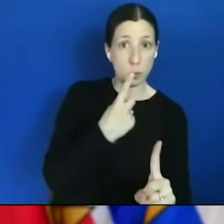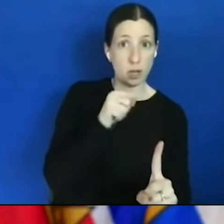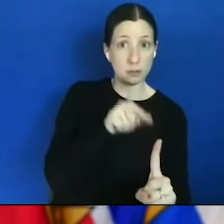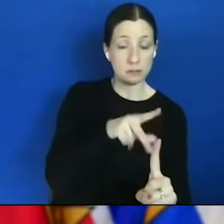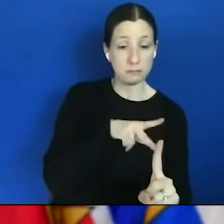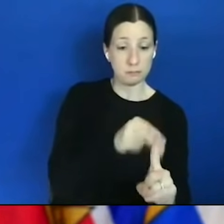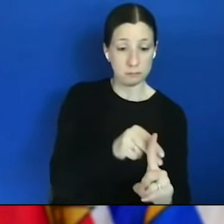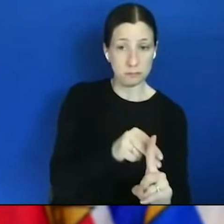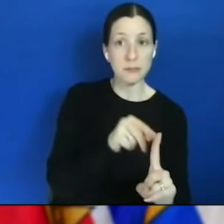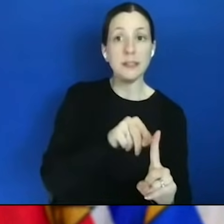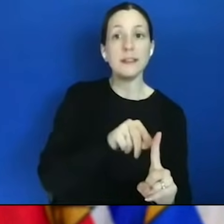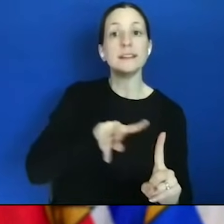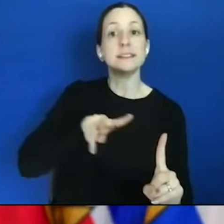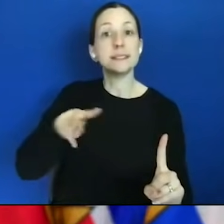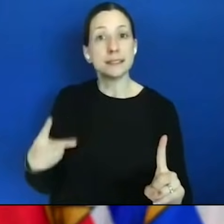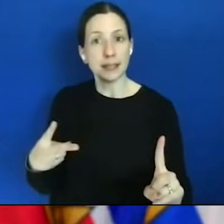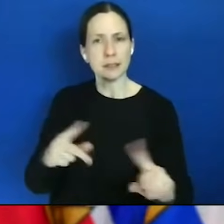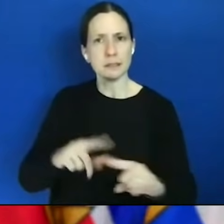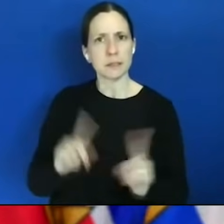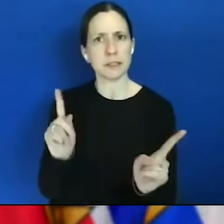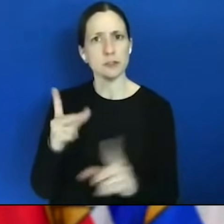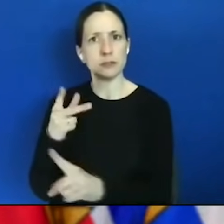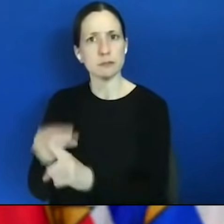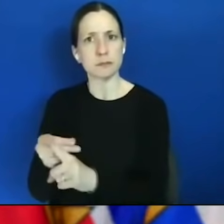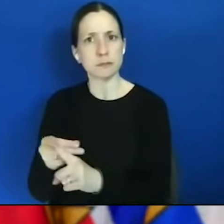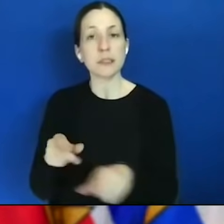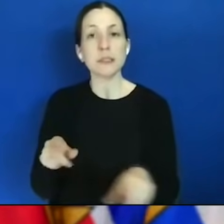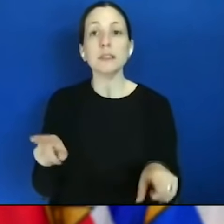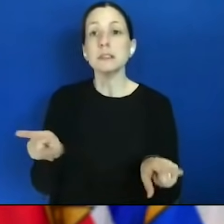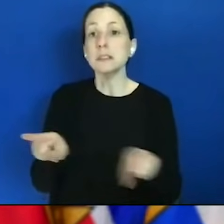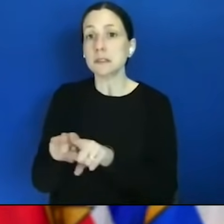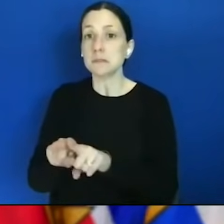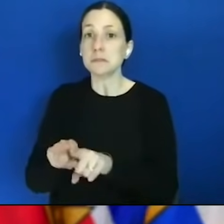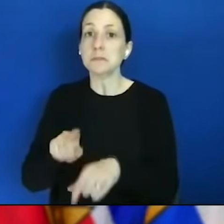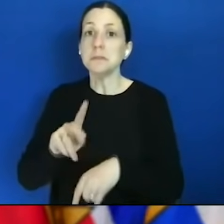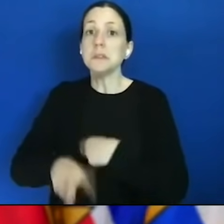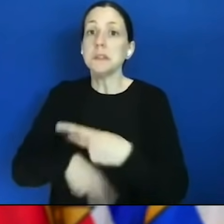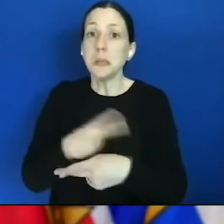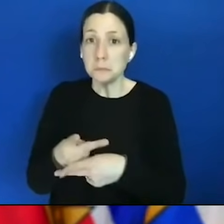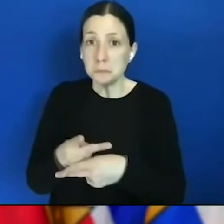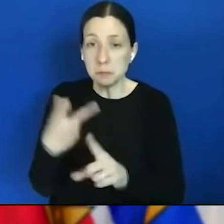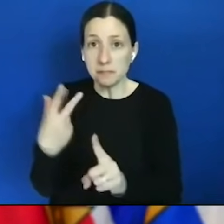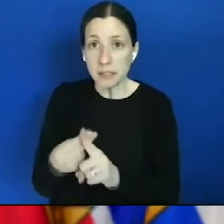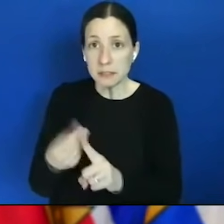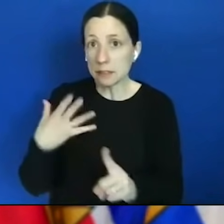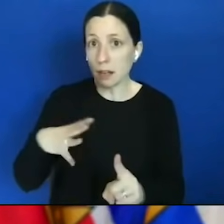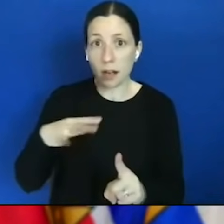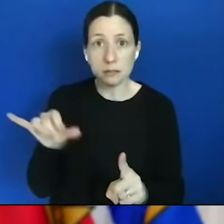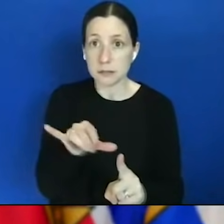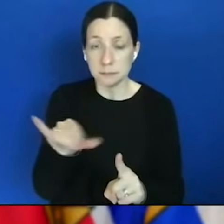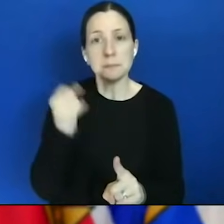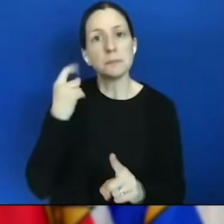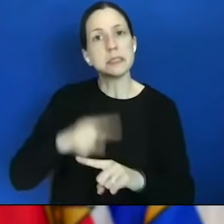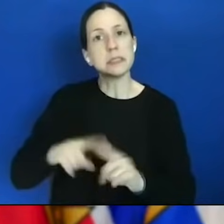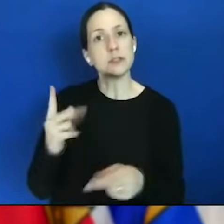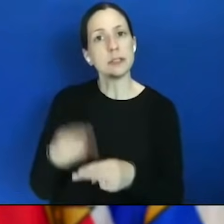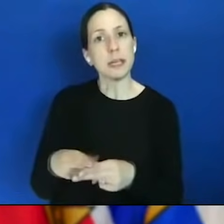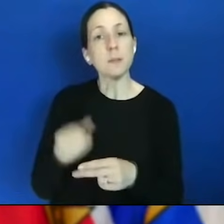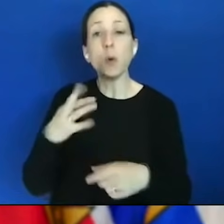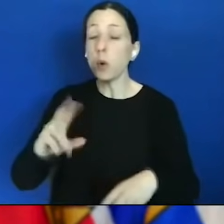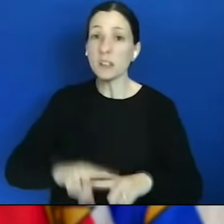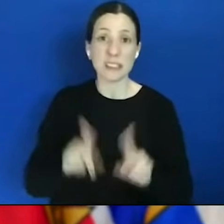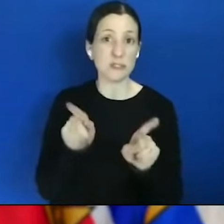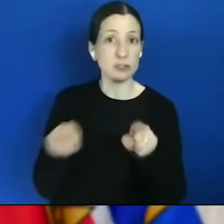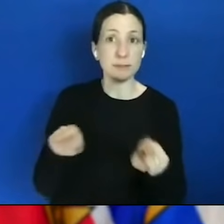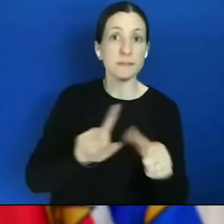a different product of the same type of vaccine or a different vaccine for dose 1 and dose 2.